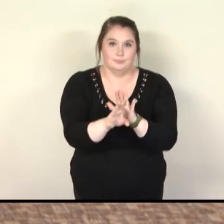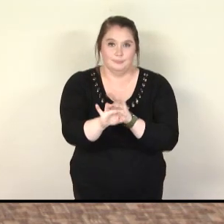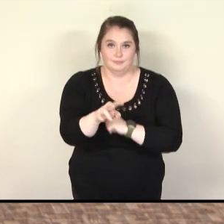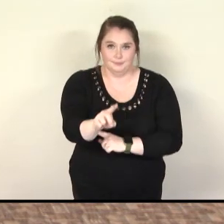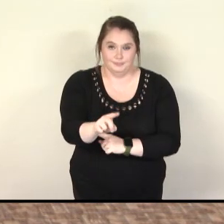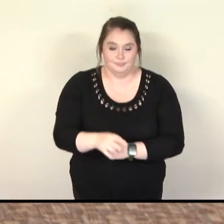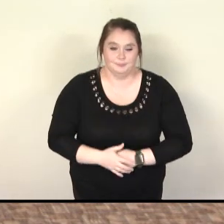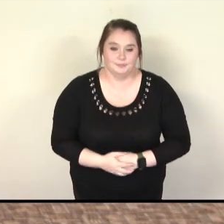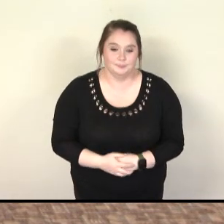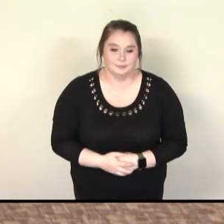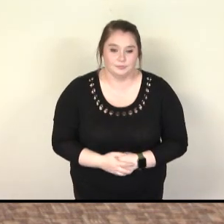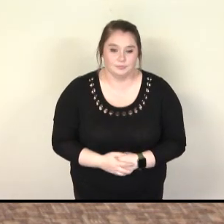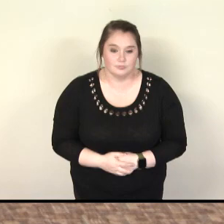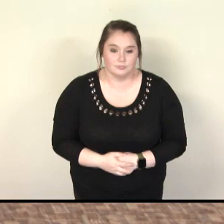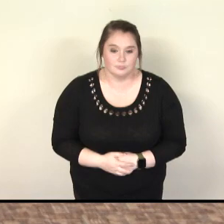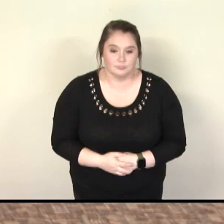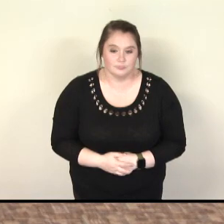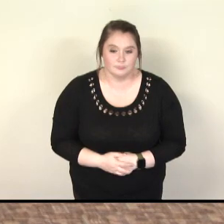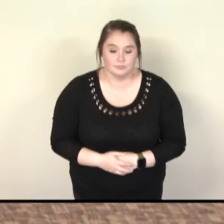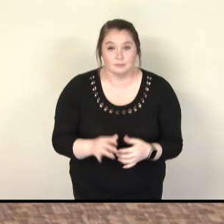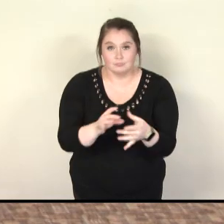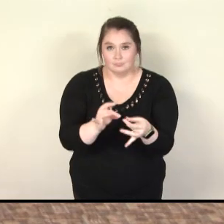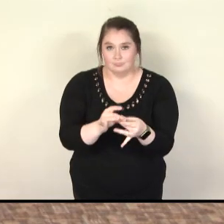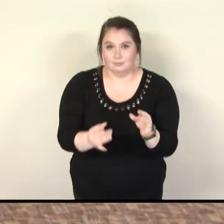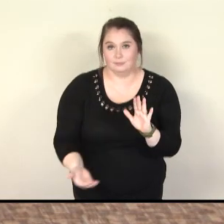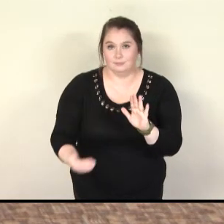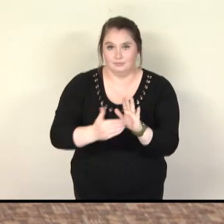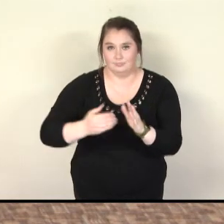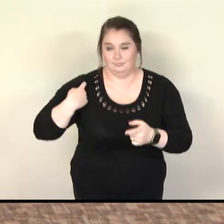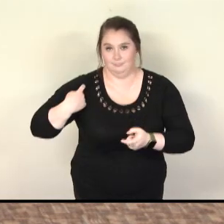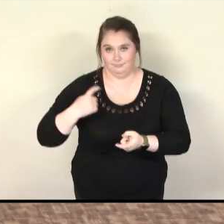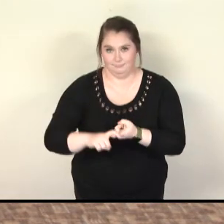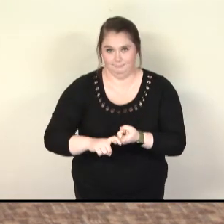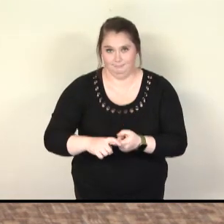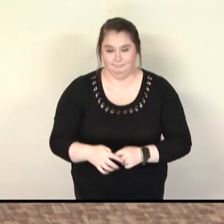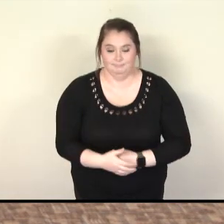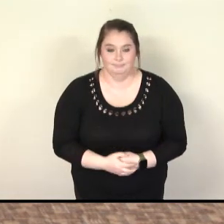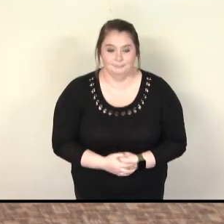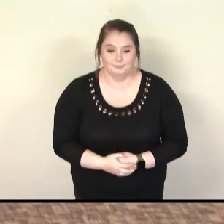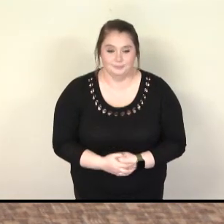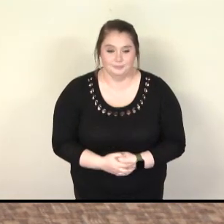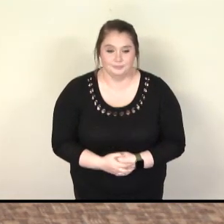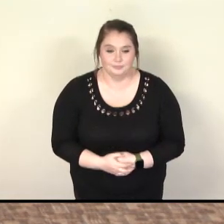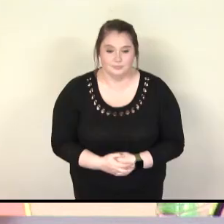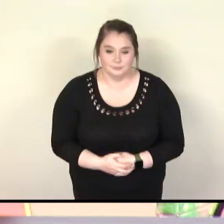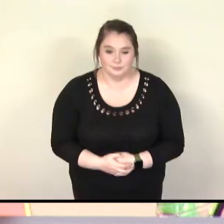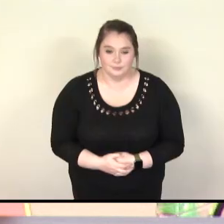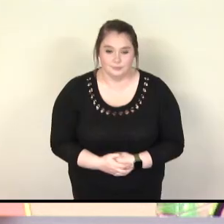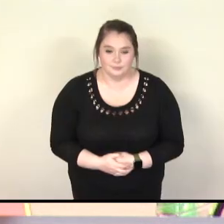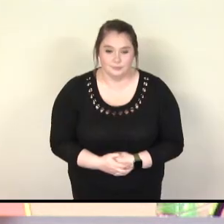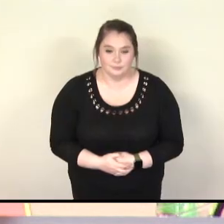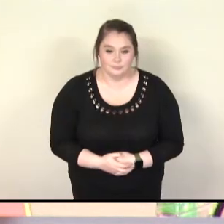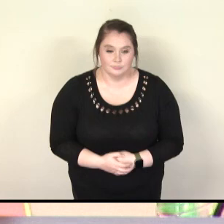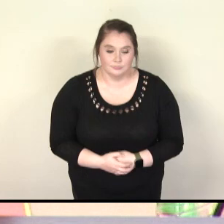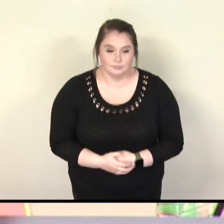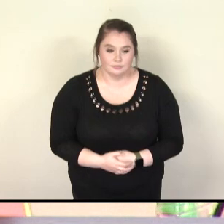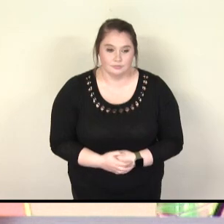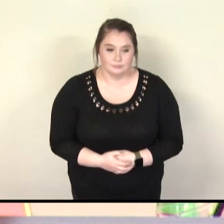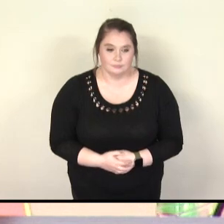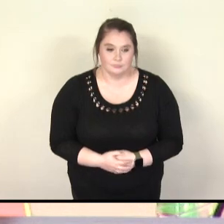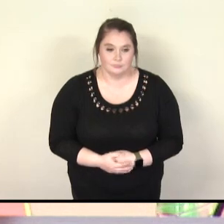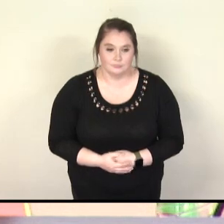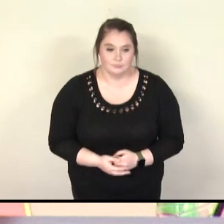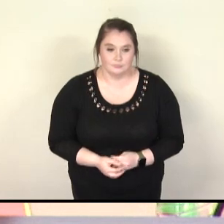School District. Esta junta regular de los Waco ISD está convocada. Les extiendo un amable